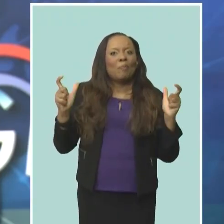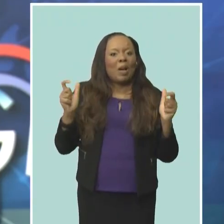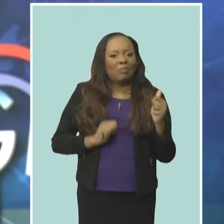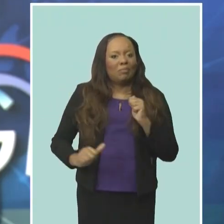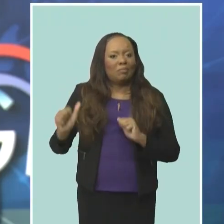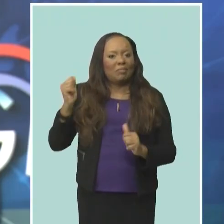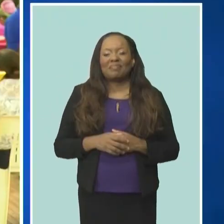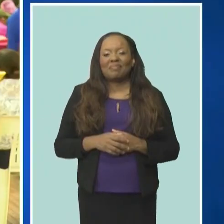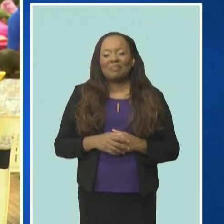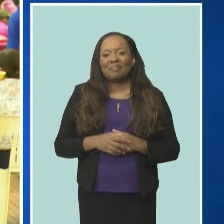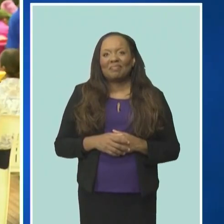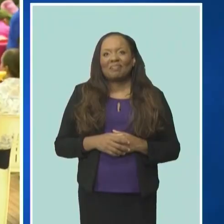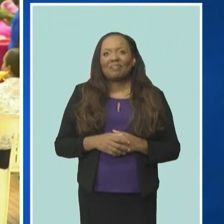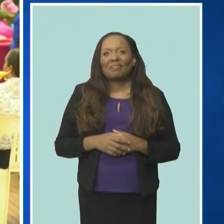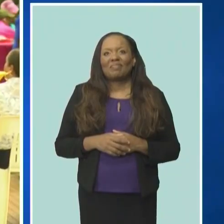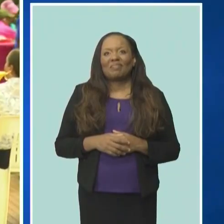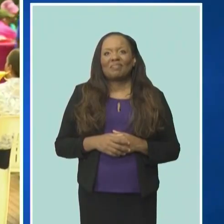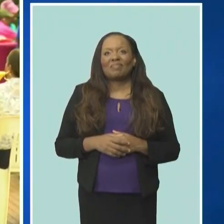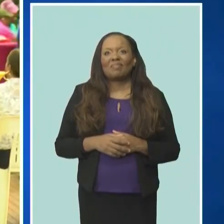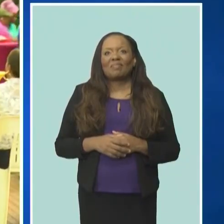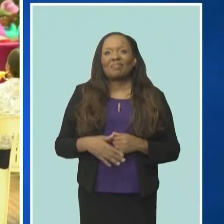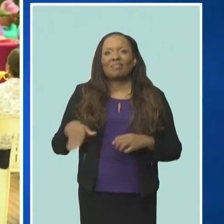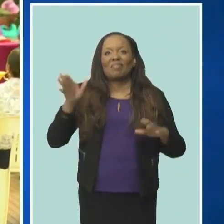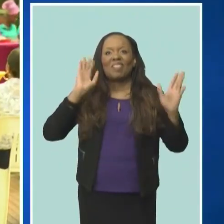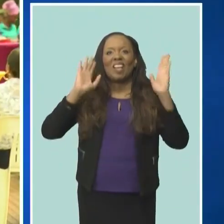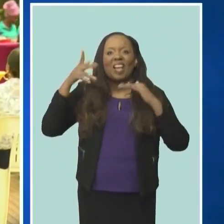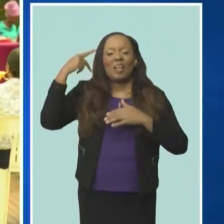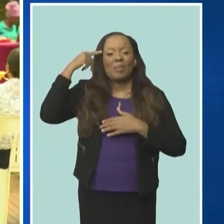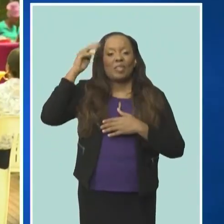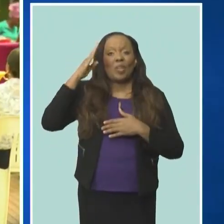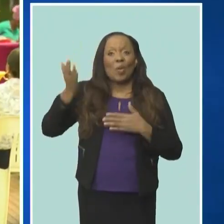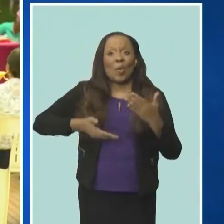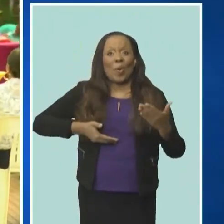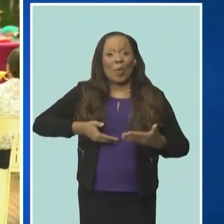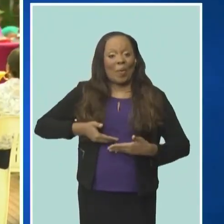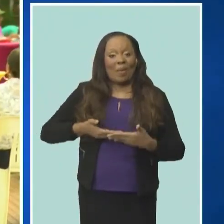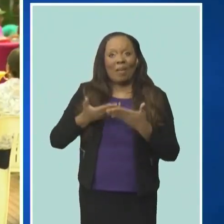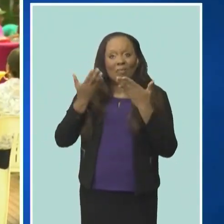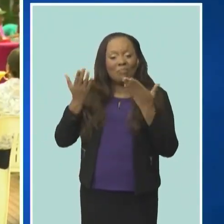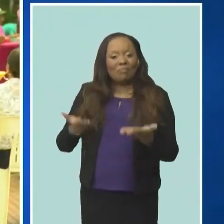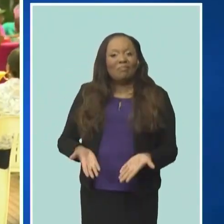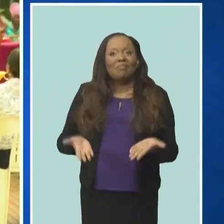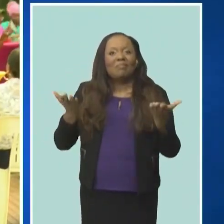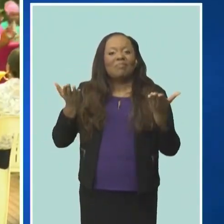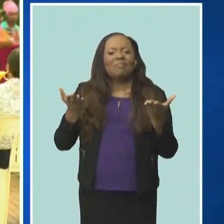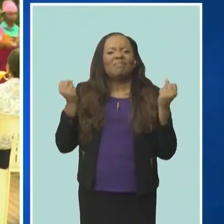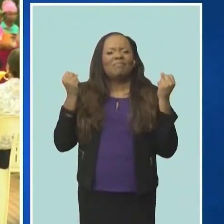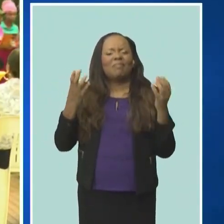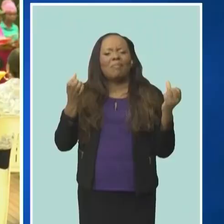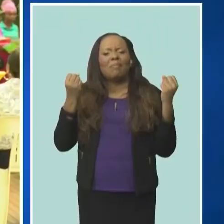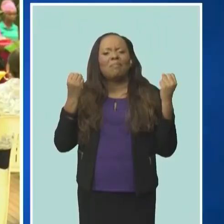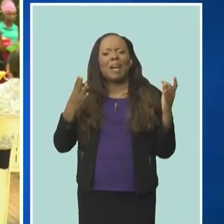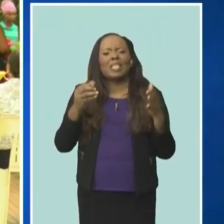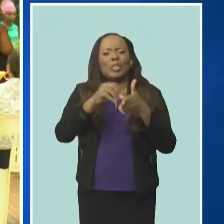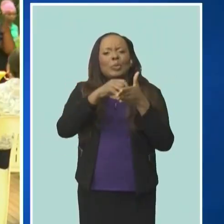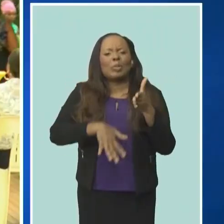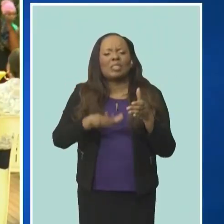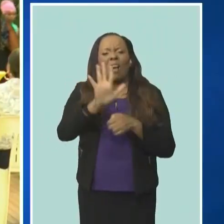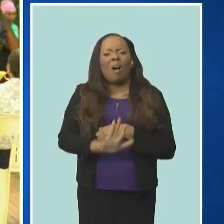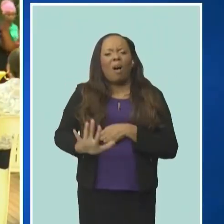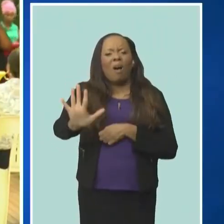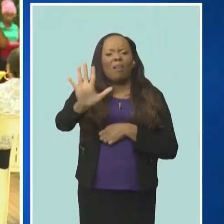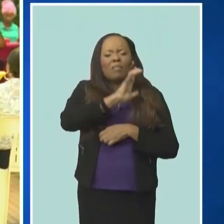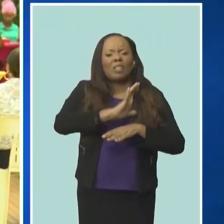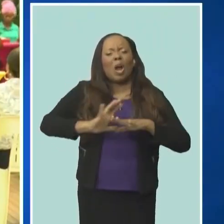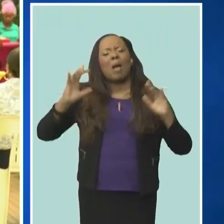the very latest. That's right, Pearson, and welcome to our viewers. Scores of students from across the region